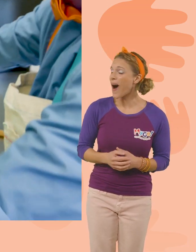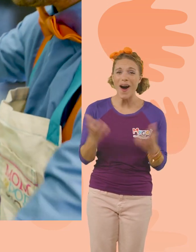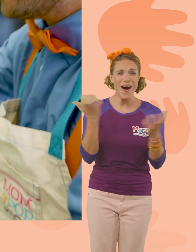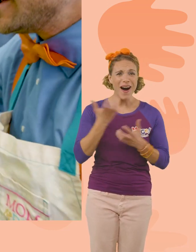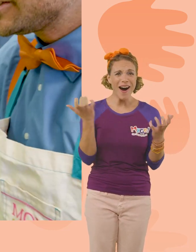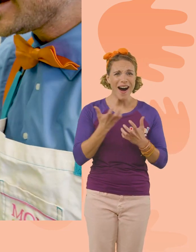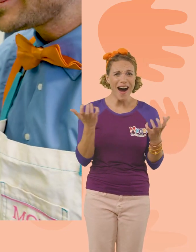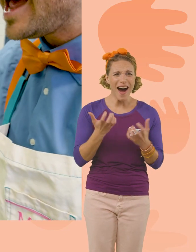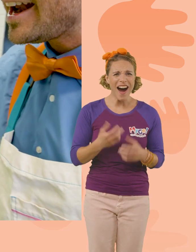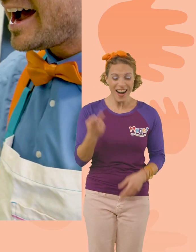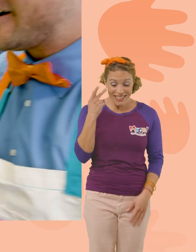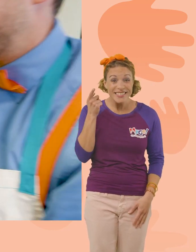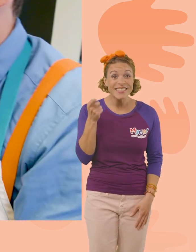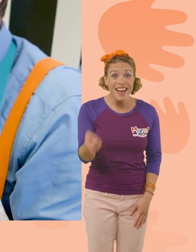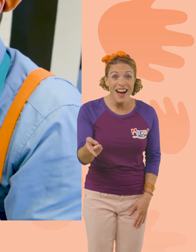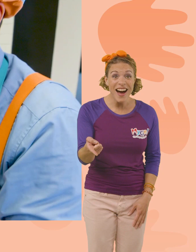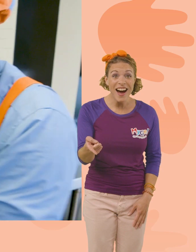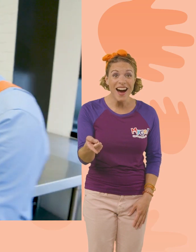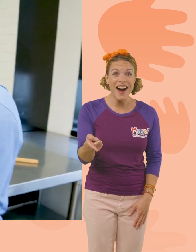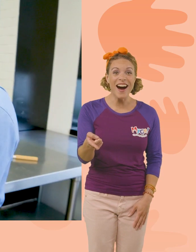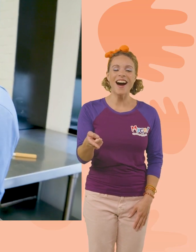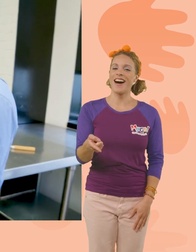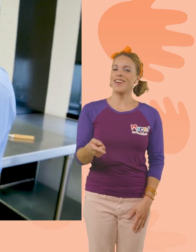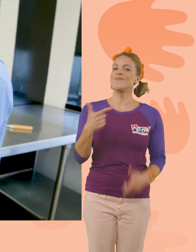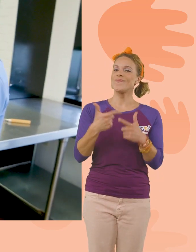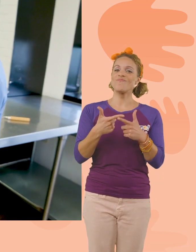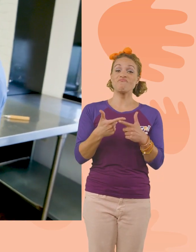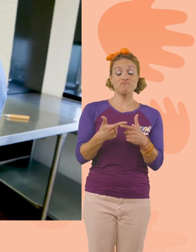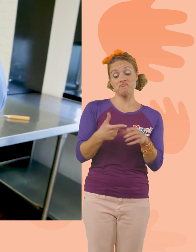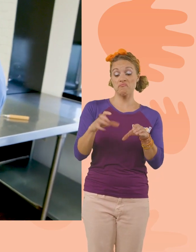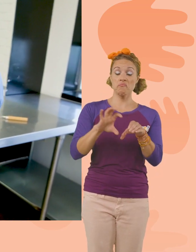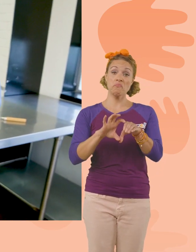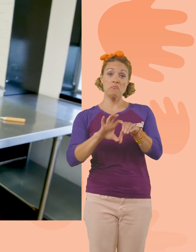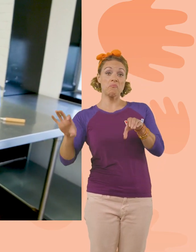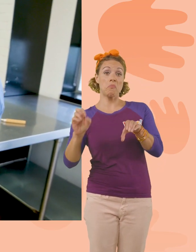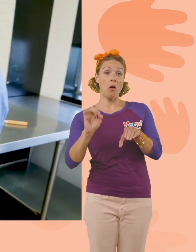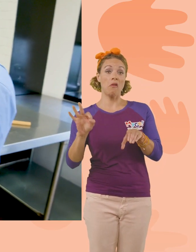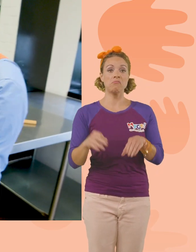Whoa, check that out. And then take it off,